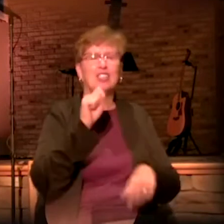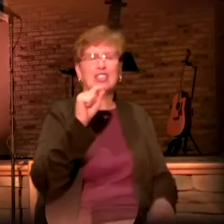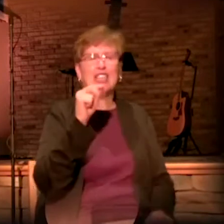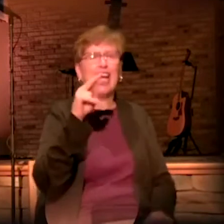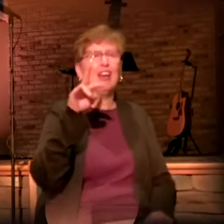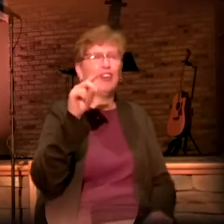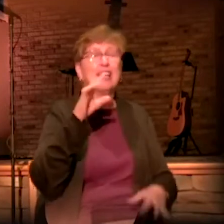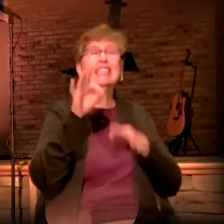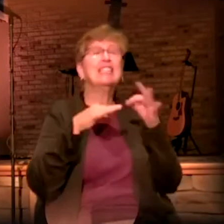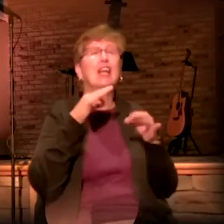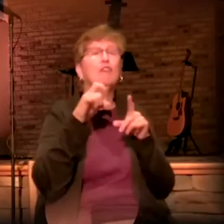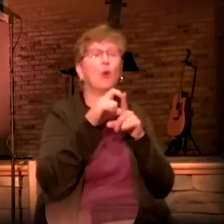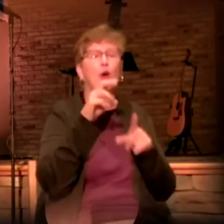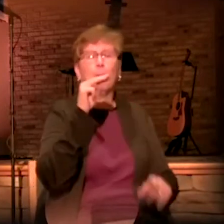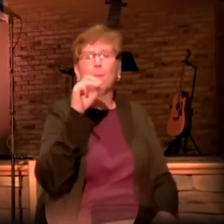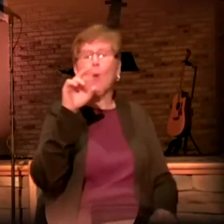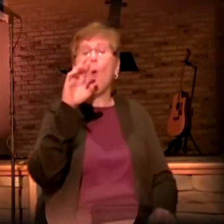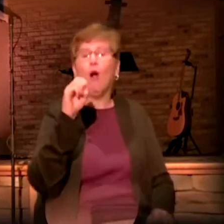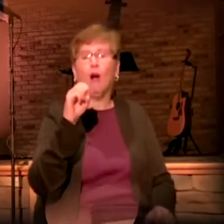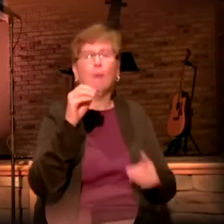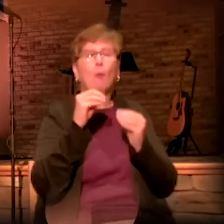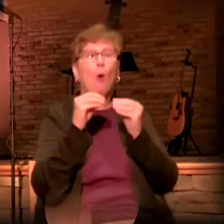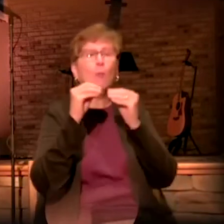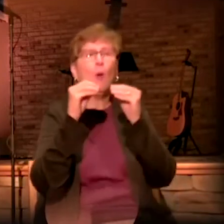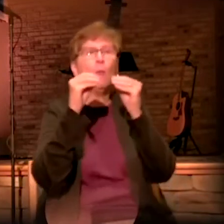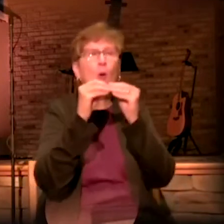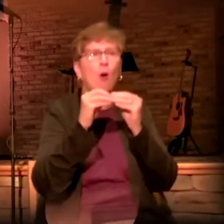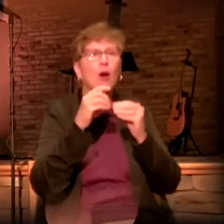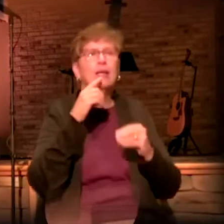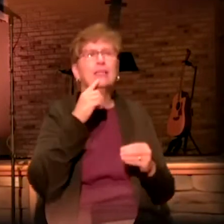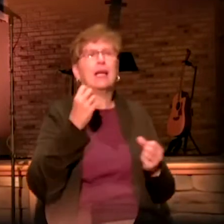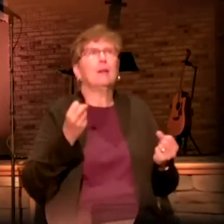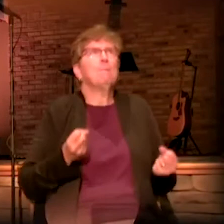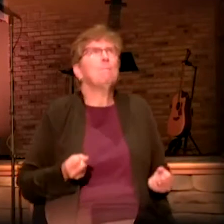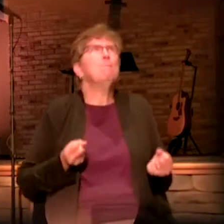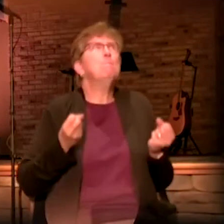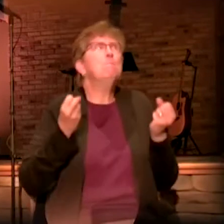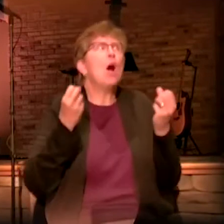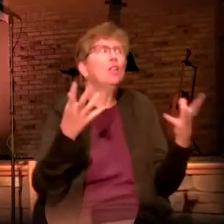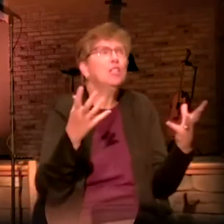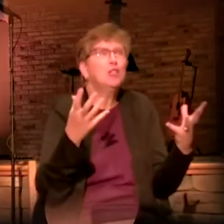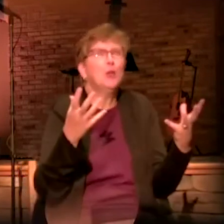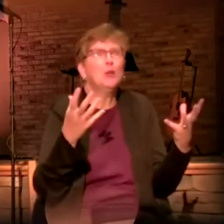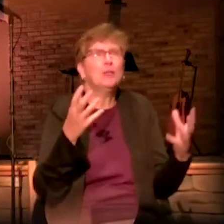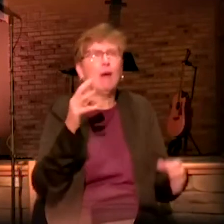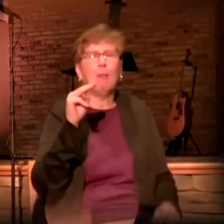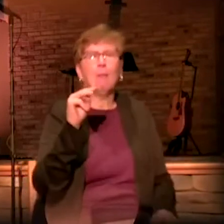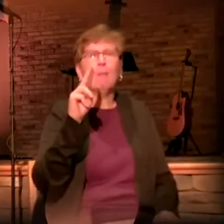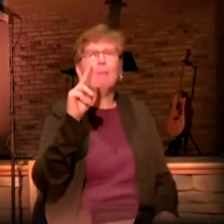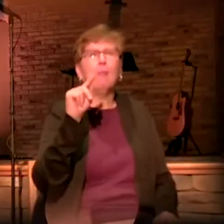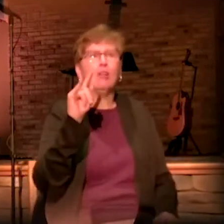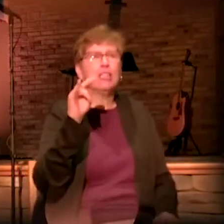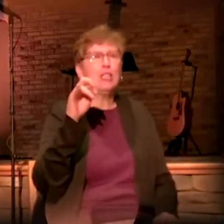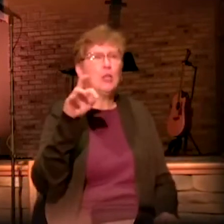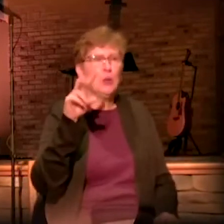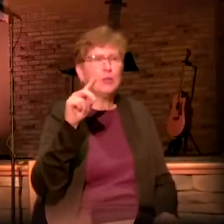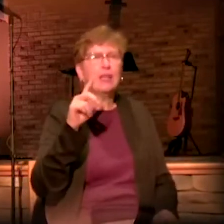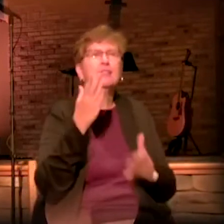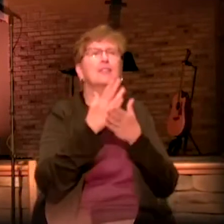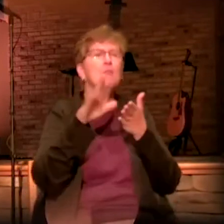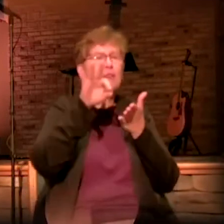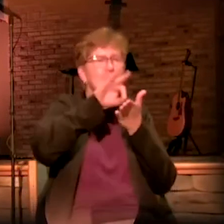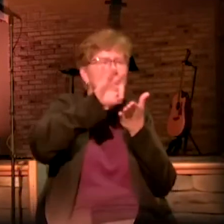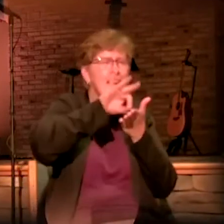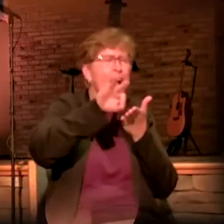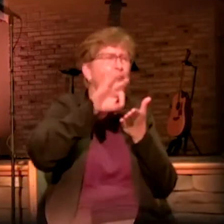of more and more, it has the word multitudes. It's like somebody was in charge of counting all the Christians in Jerusalem.